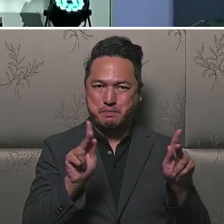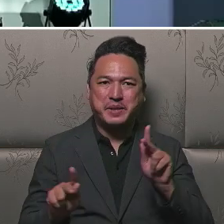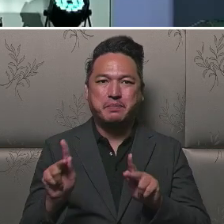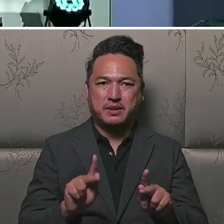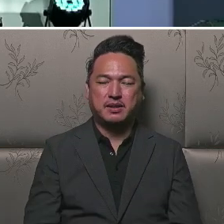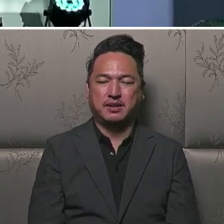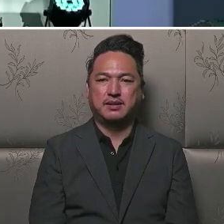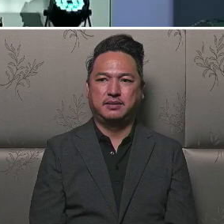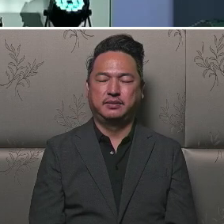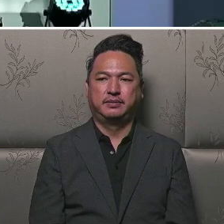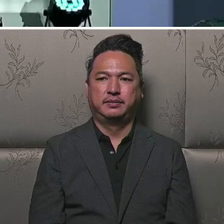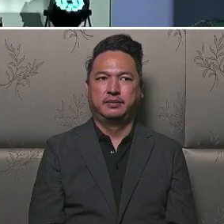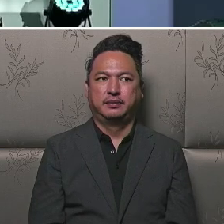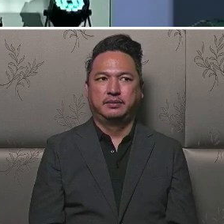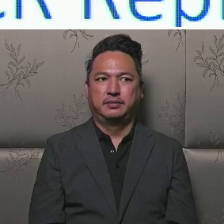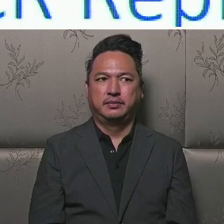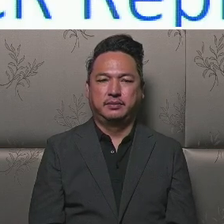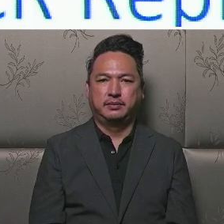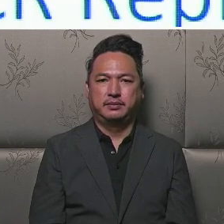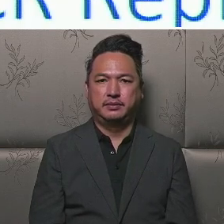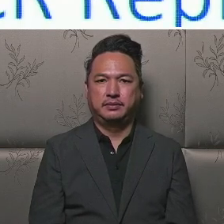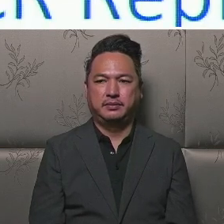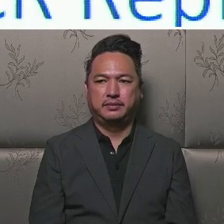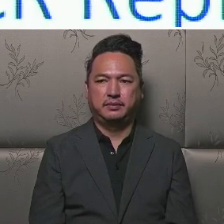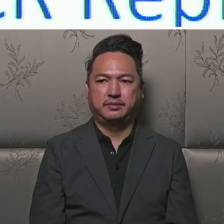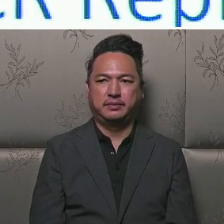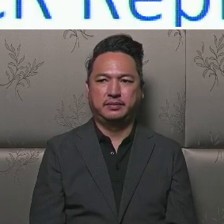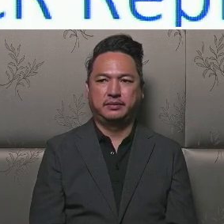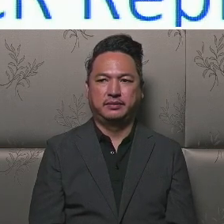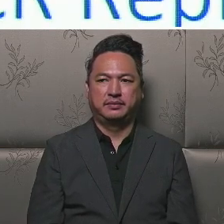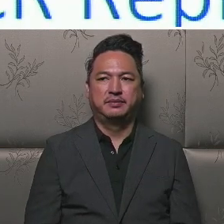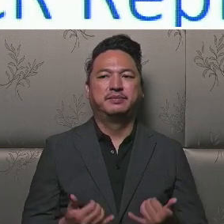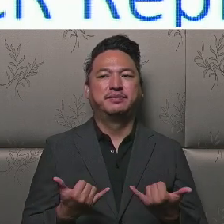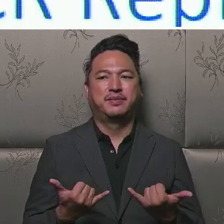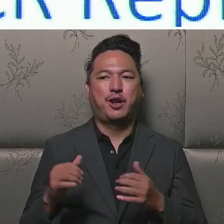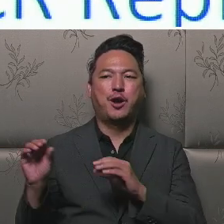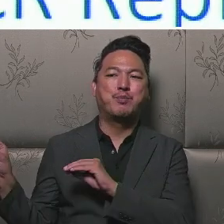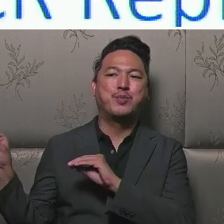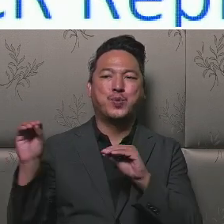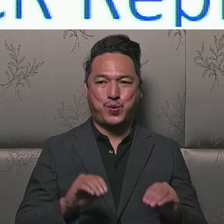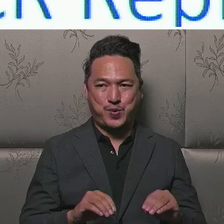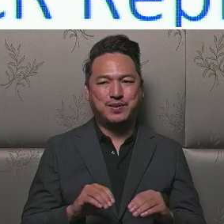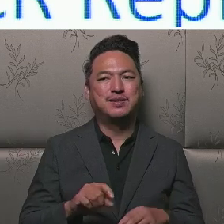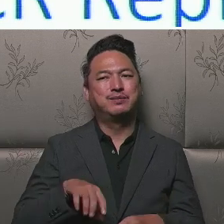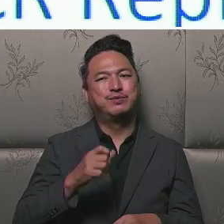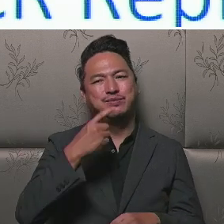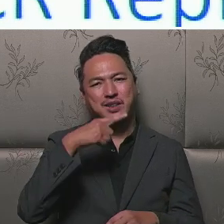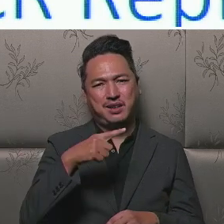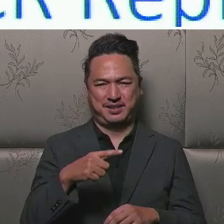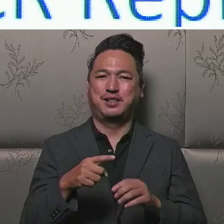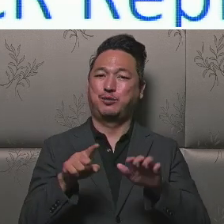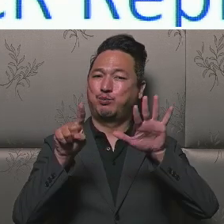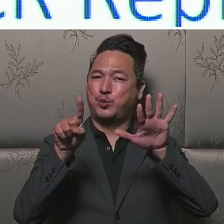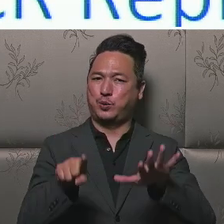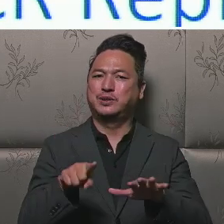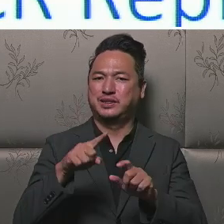Yes, I think I'm around 6 months actually, maybe in the next couple of days, coming here to